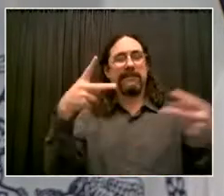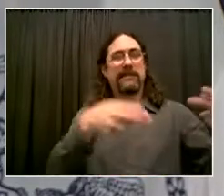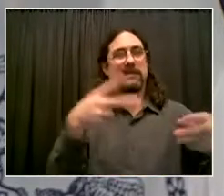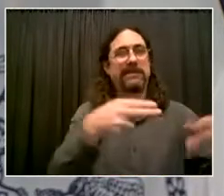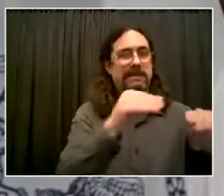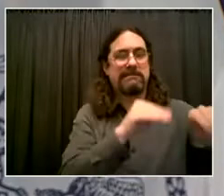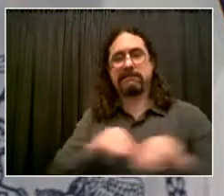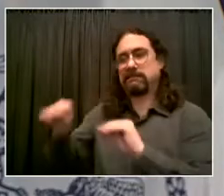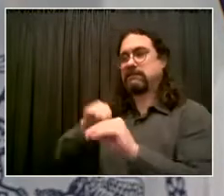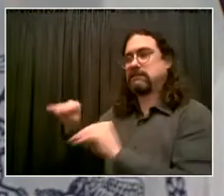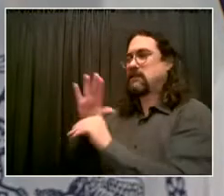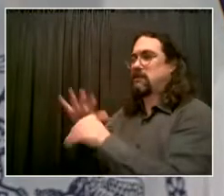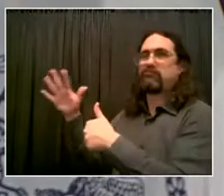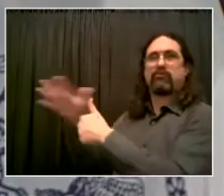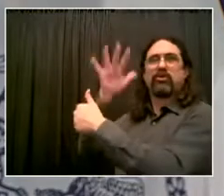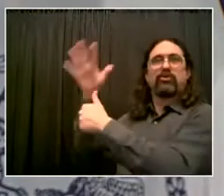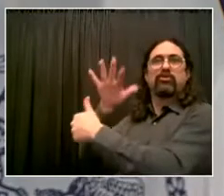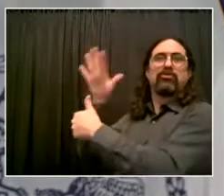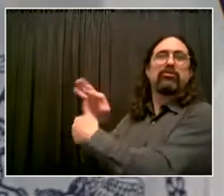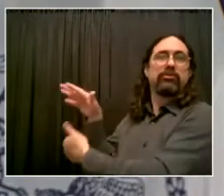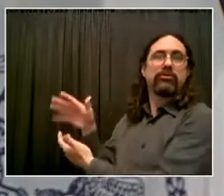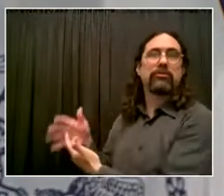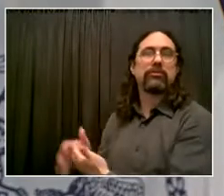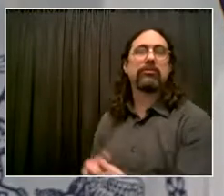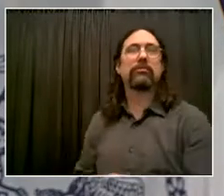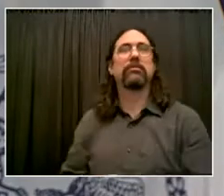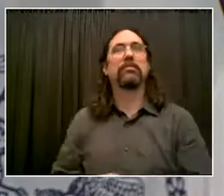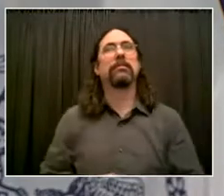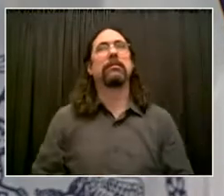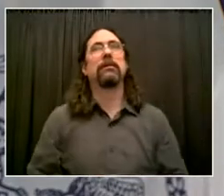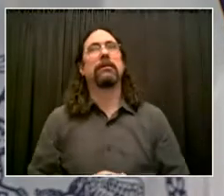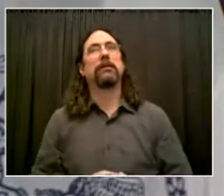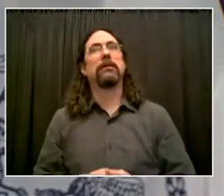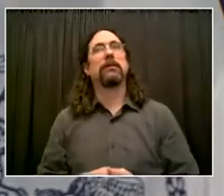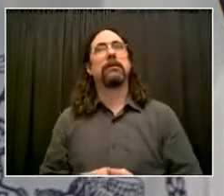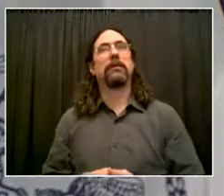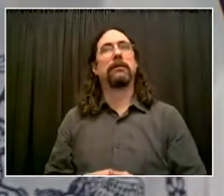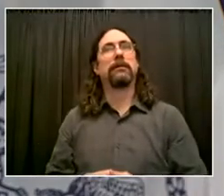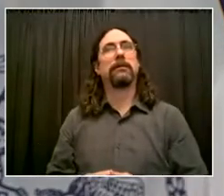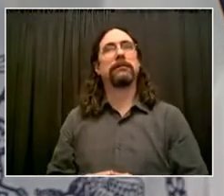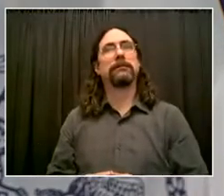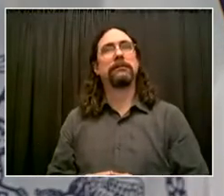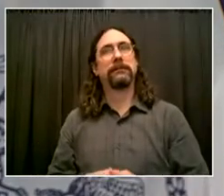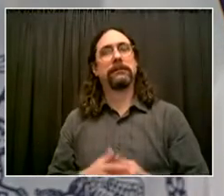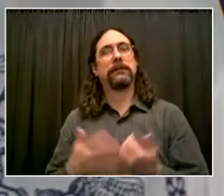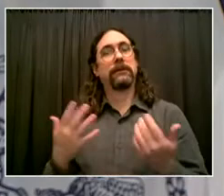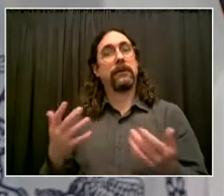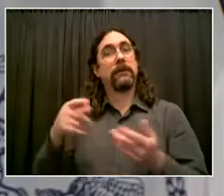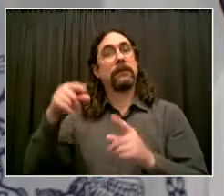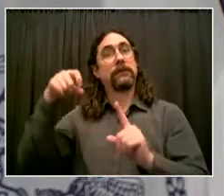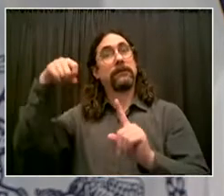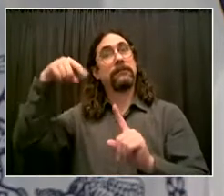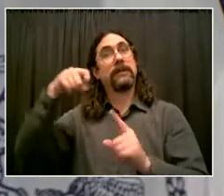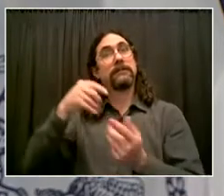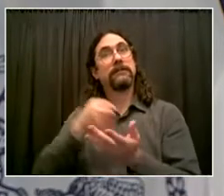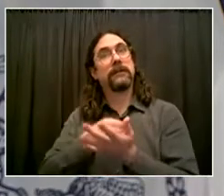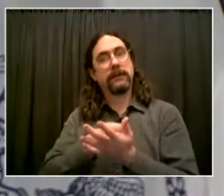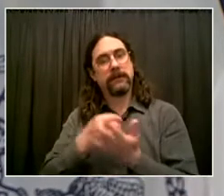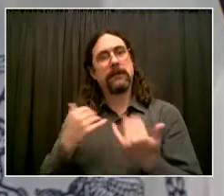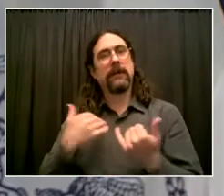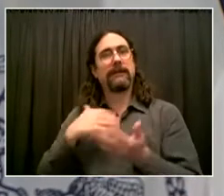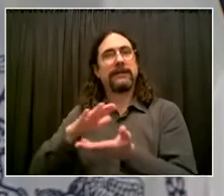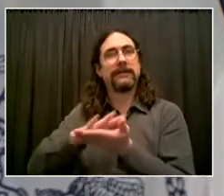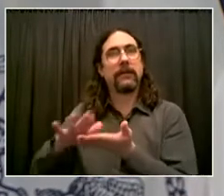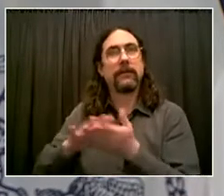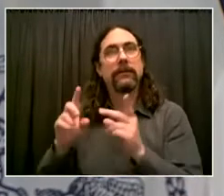the litter basket pickups and helping the community cleanups. And then right behind that, we'll be talking soon about the city cleanup corps. And I think you're going to see a real